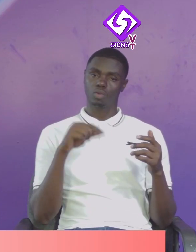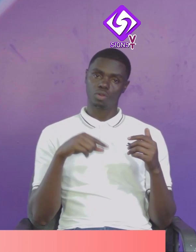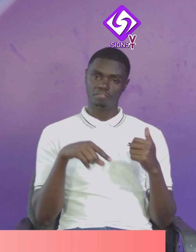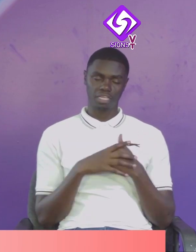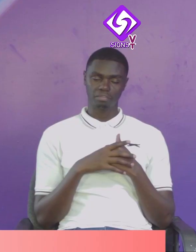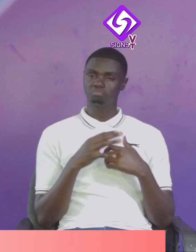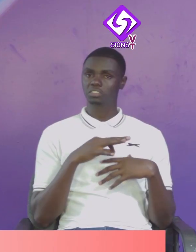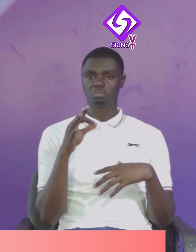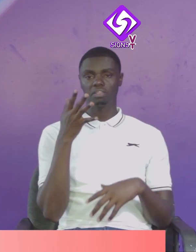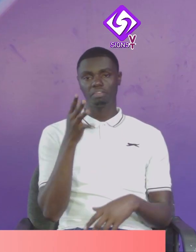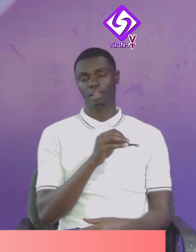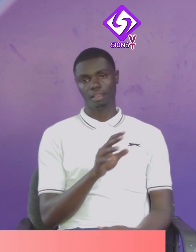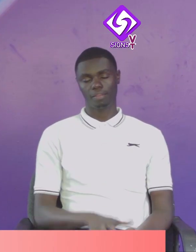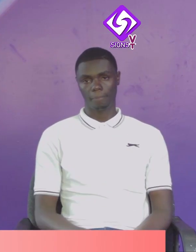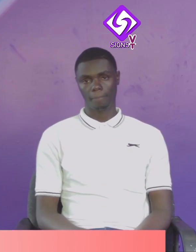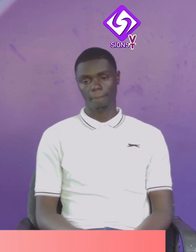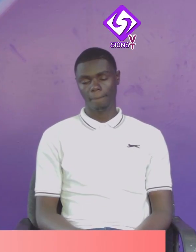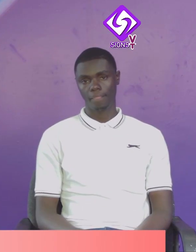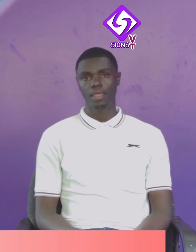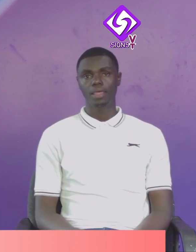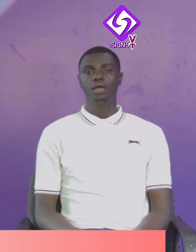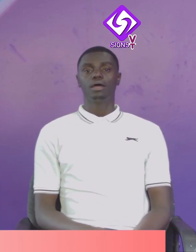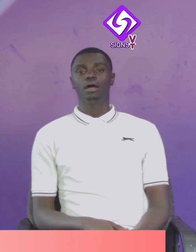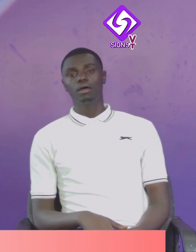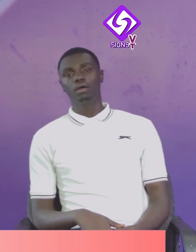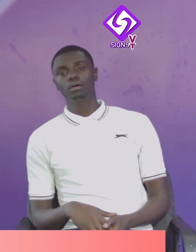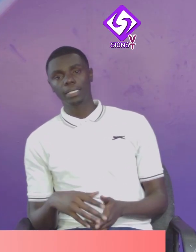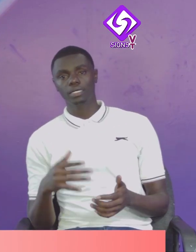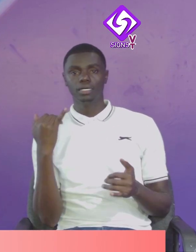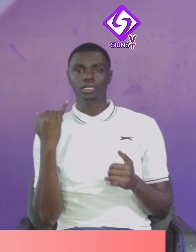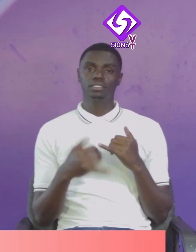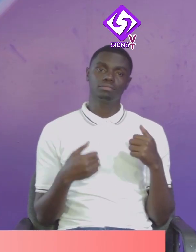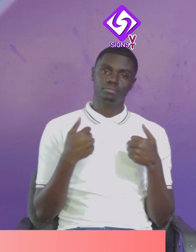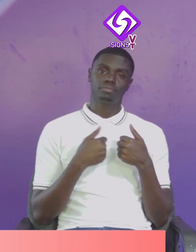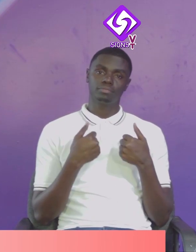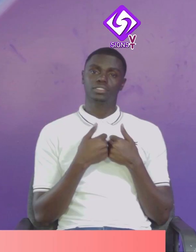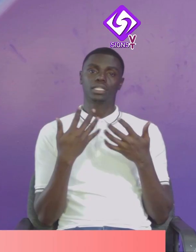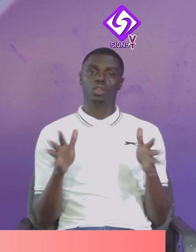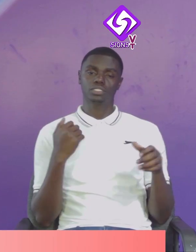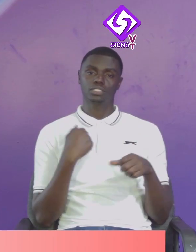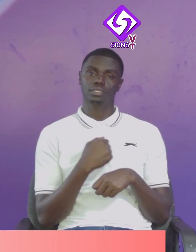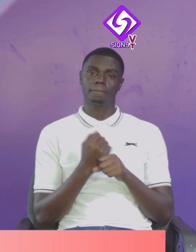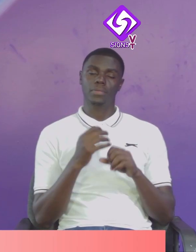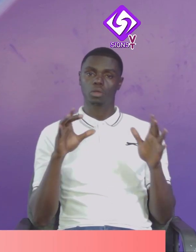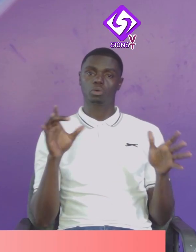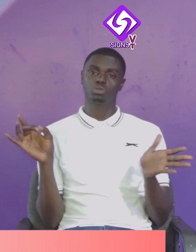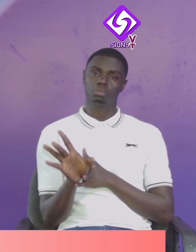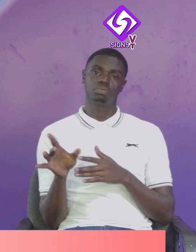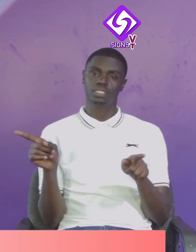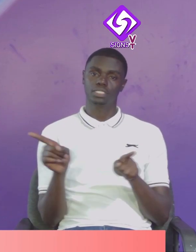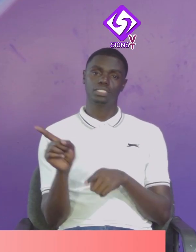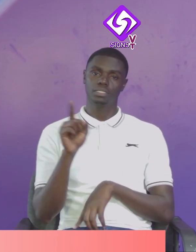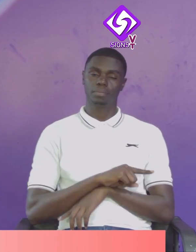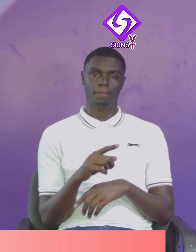the spirit is not there. Let's look at their last game. They lost, and that made the coach to be sacked on the same day.